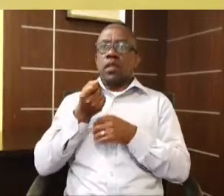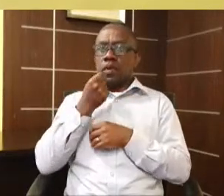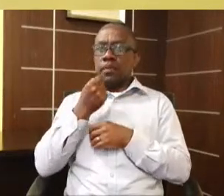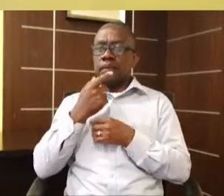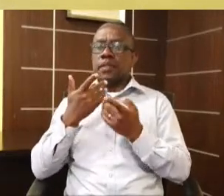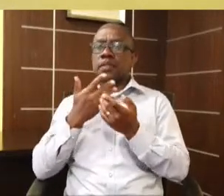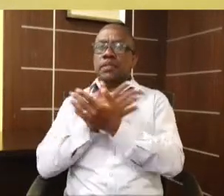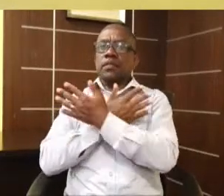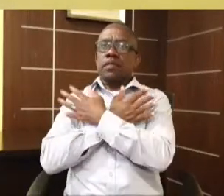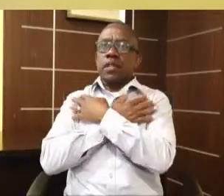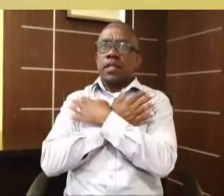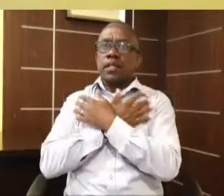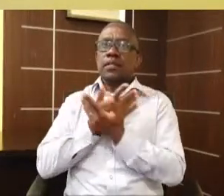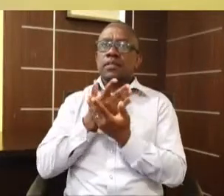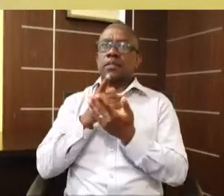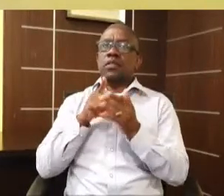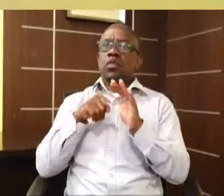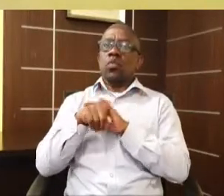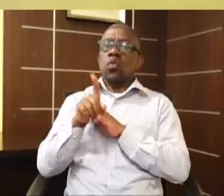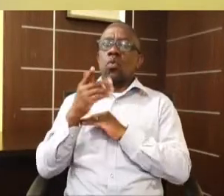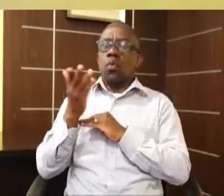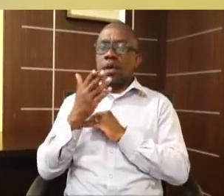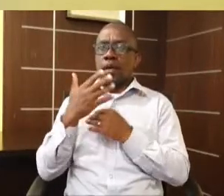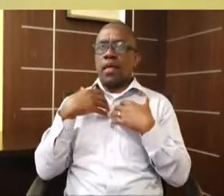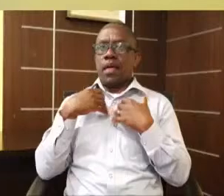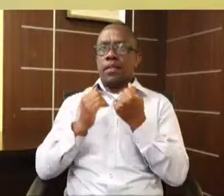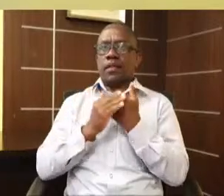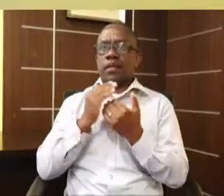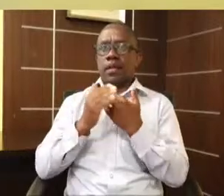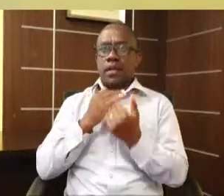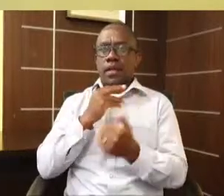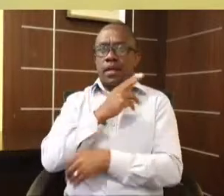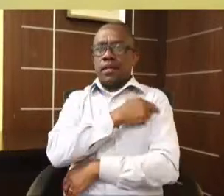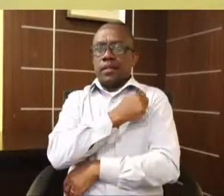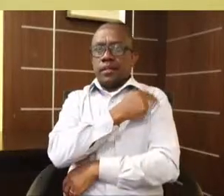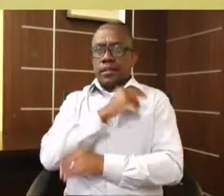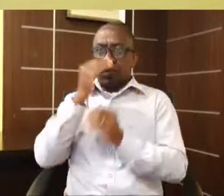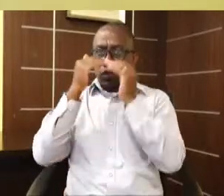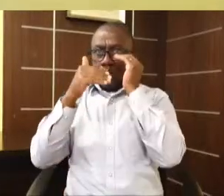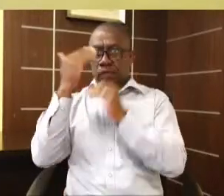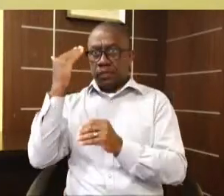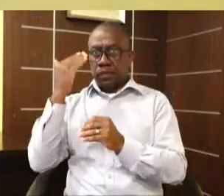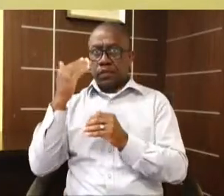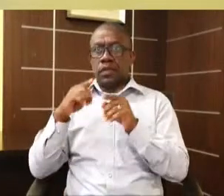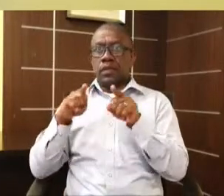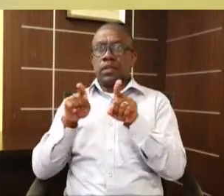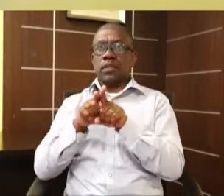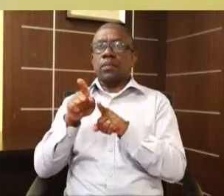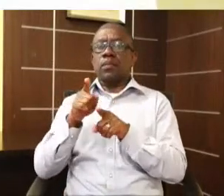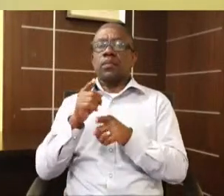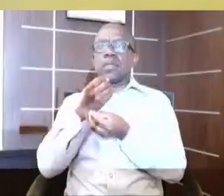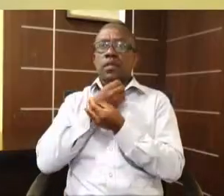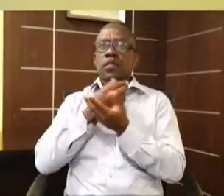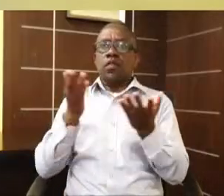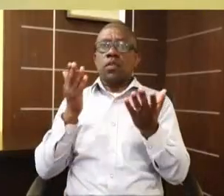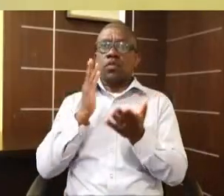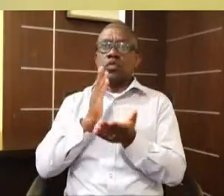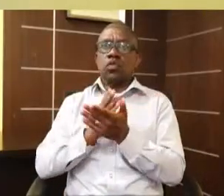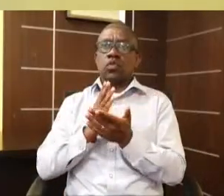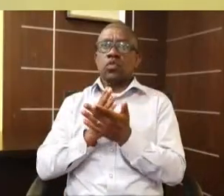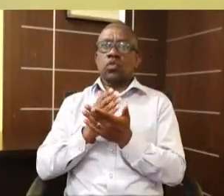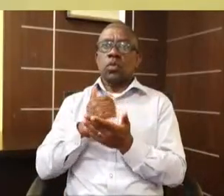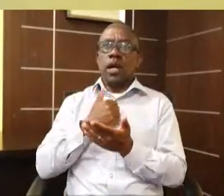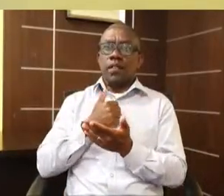friends, and you go to the healthcare clinic at the university and they tell you that commodities are